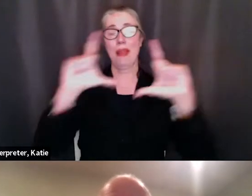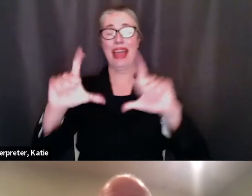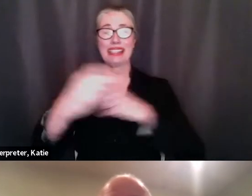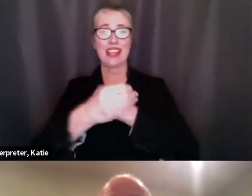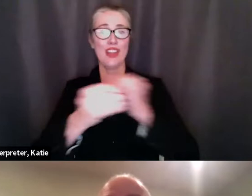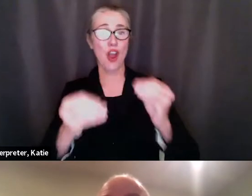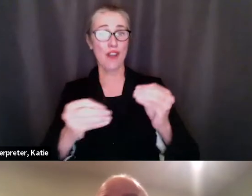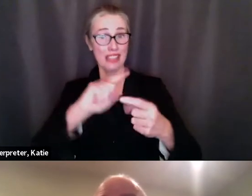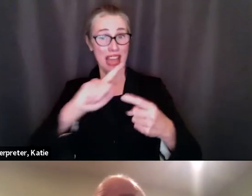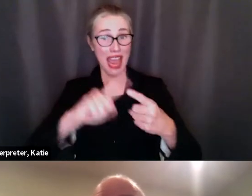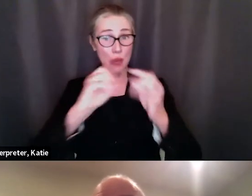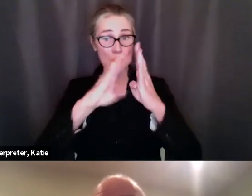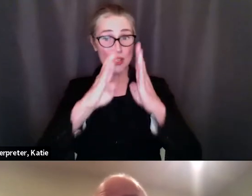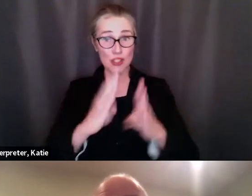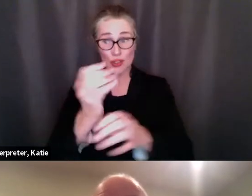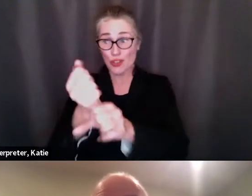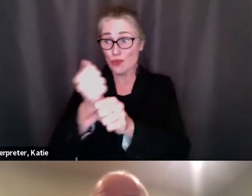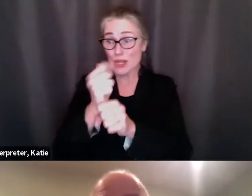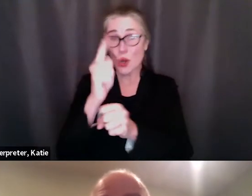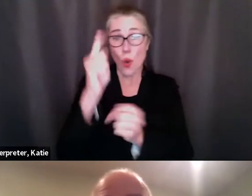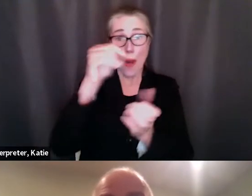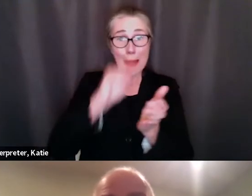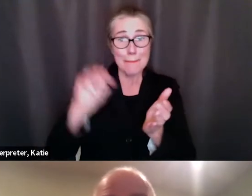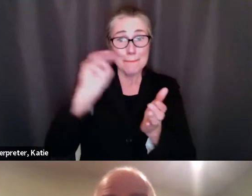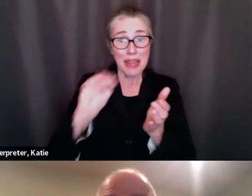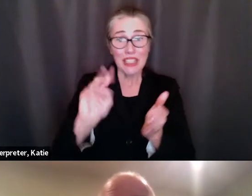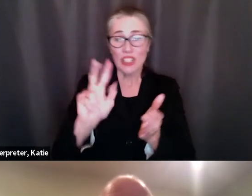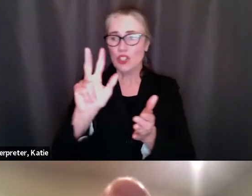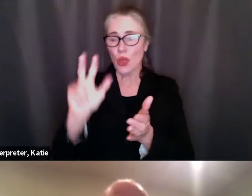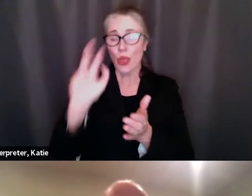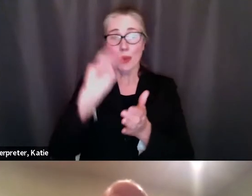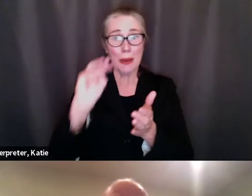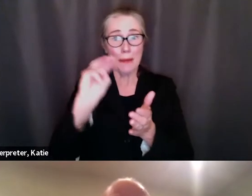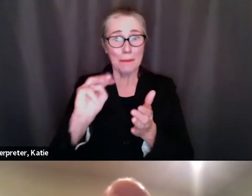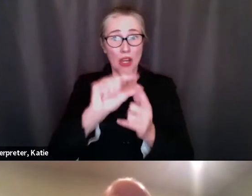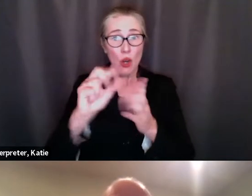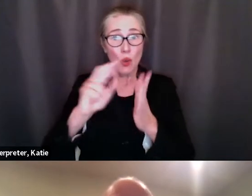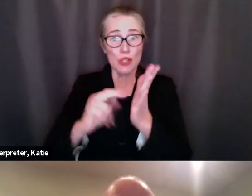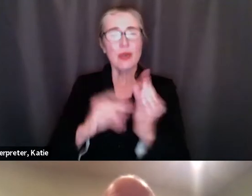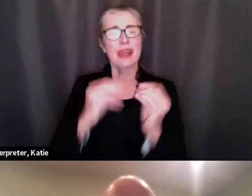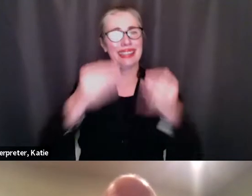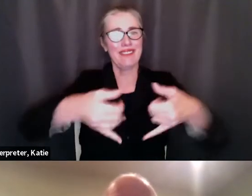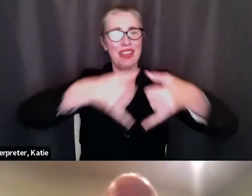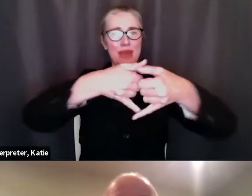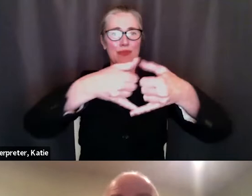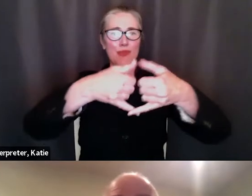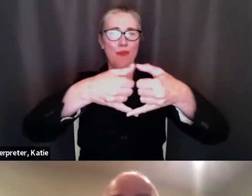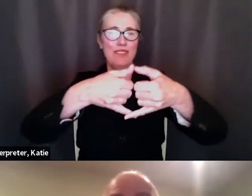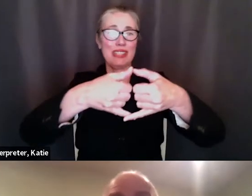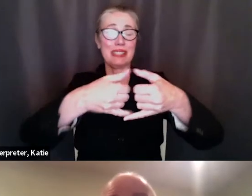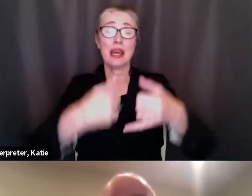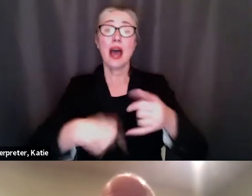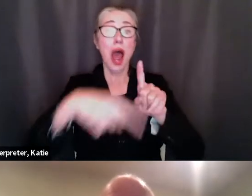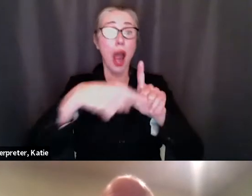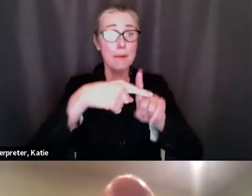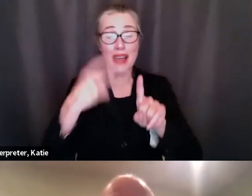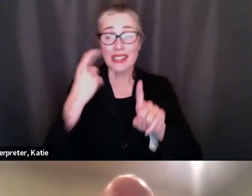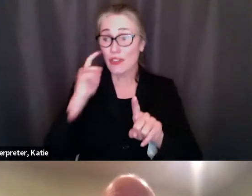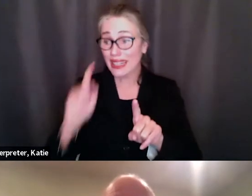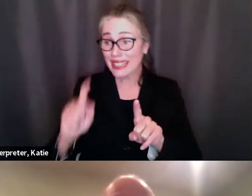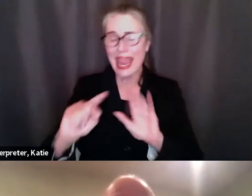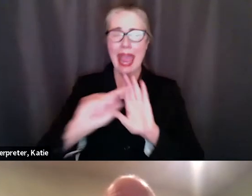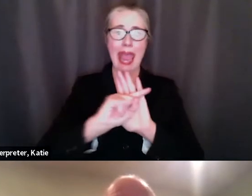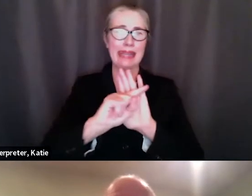trophies when they reach one million to three million words read both our positive recognition and negative behavior systems are